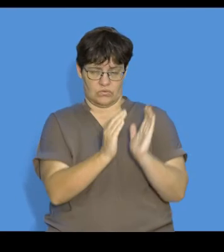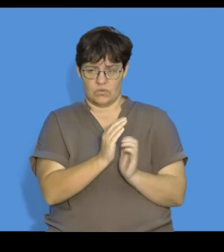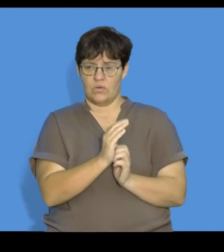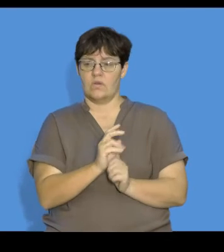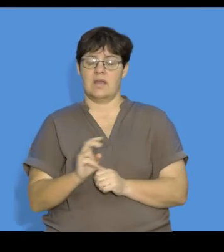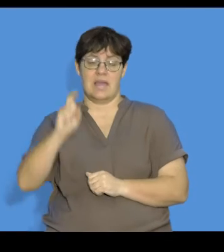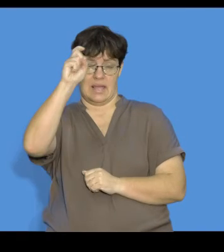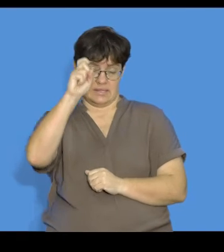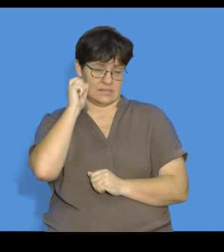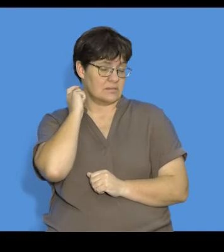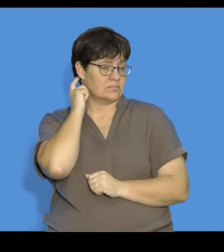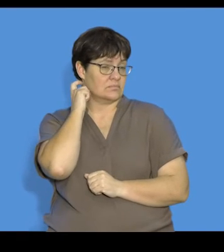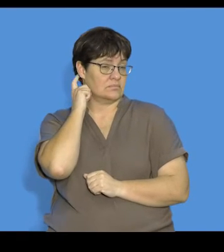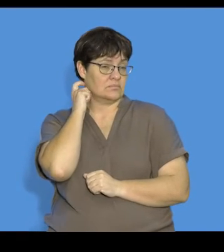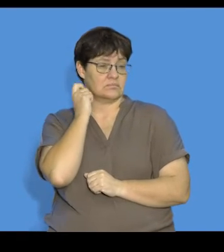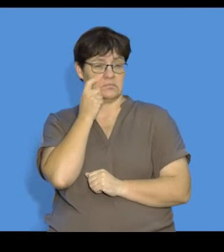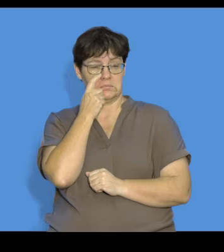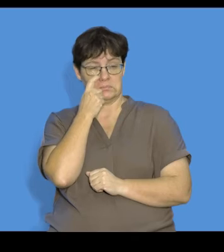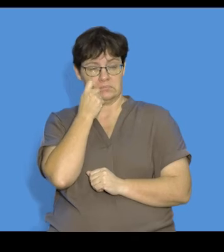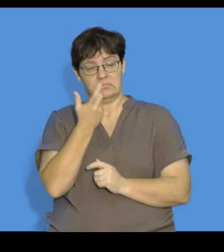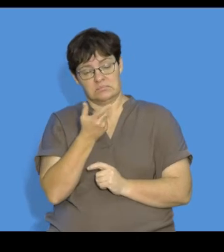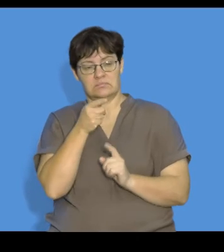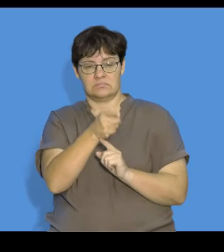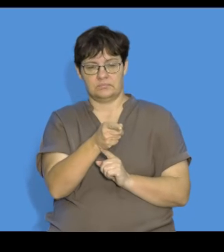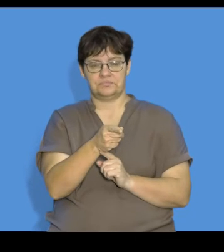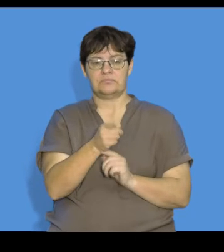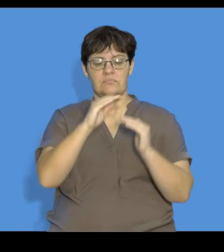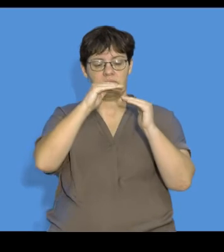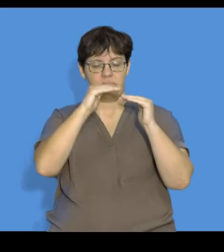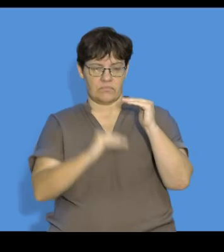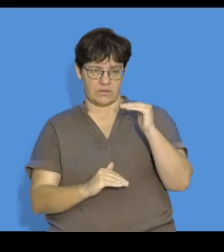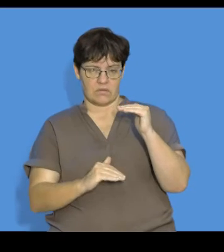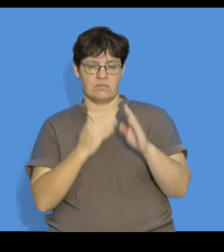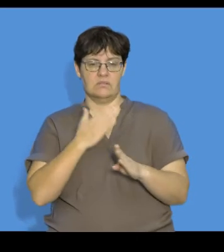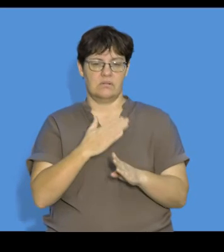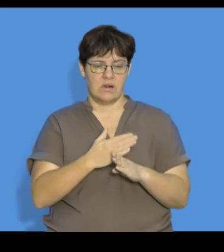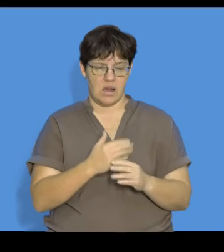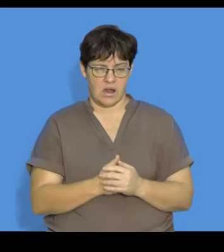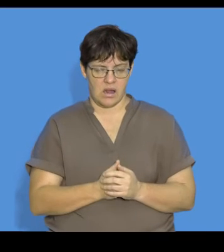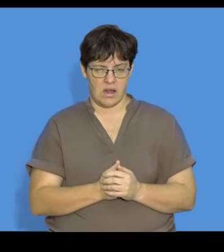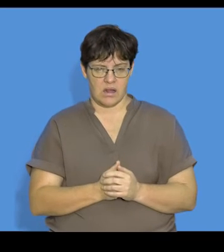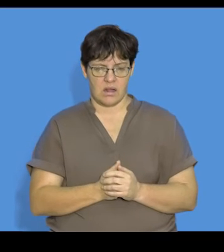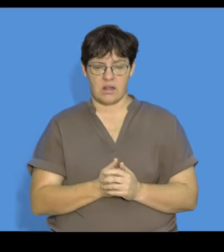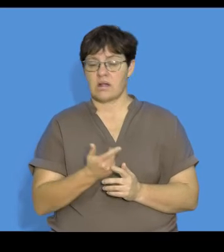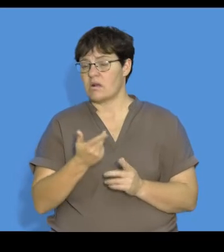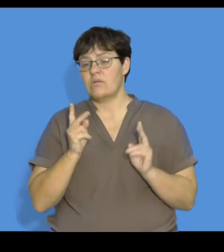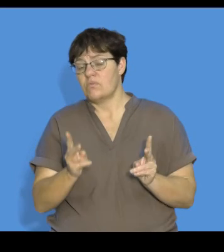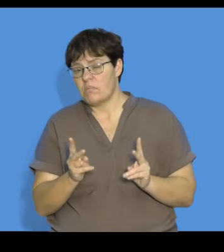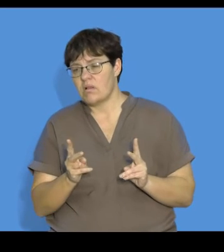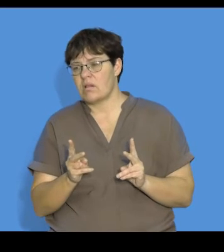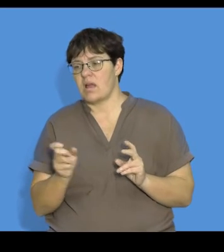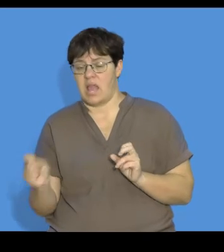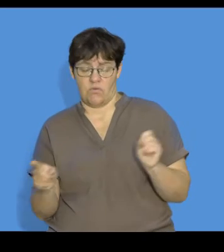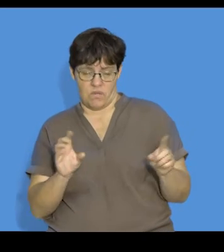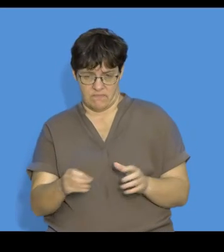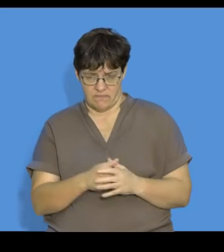the exponent of x, right? So this is called a decreasing function. and we normally